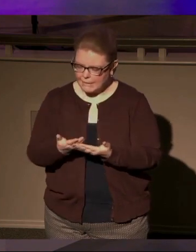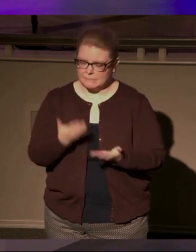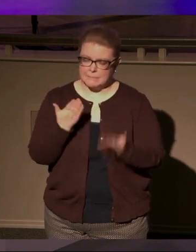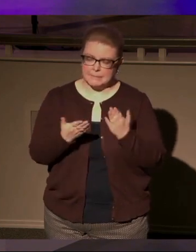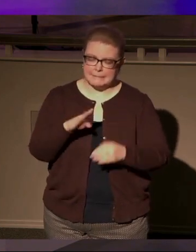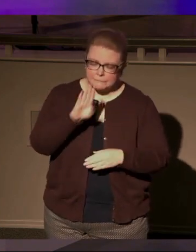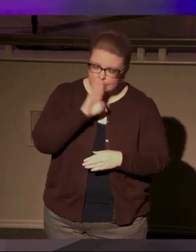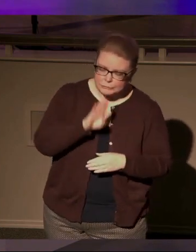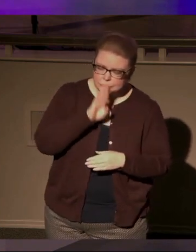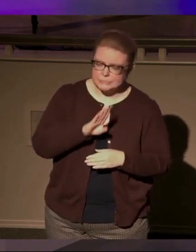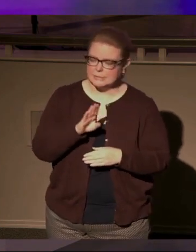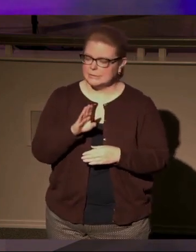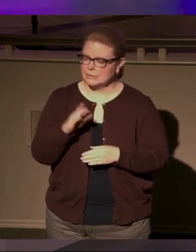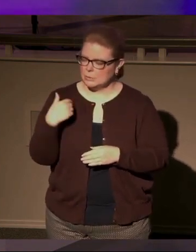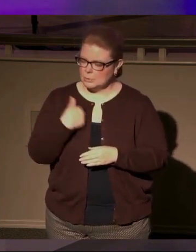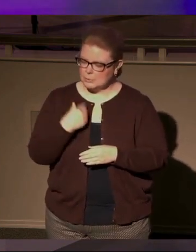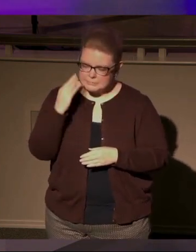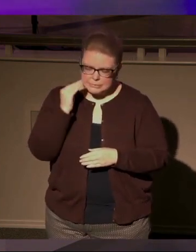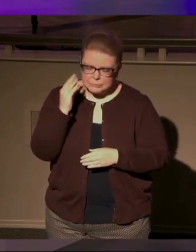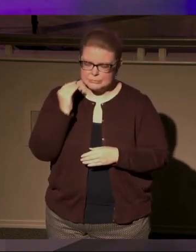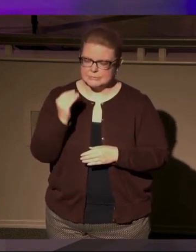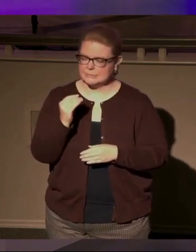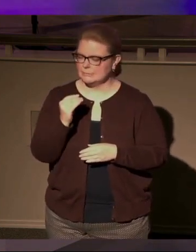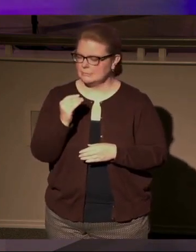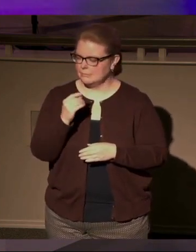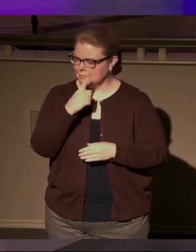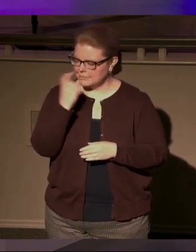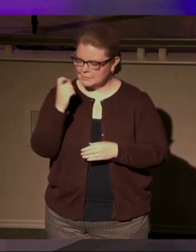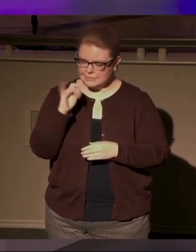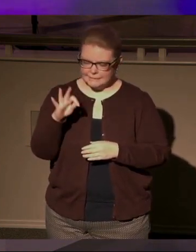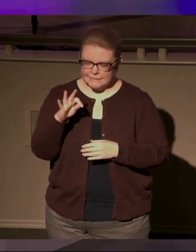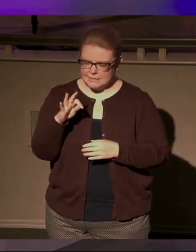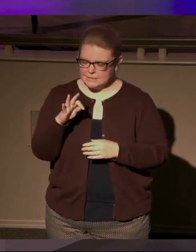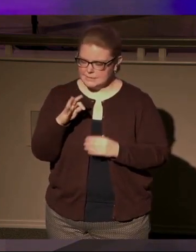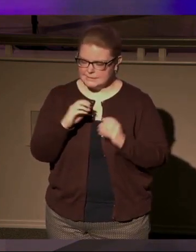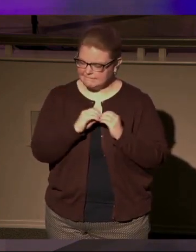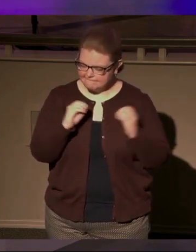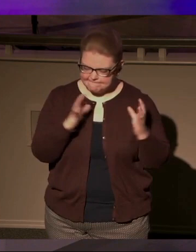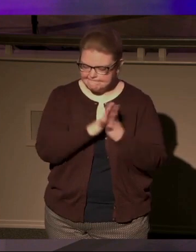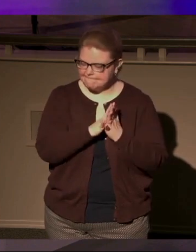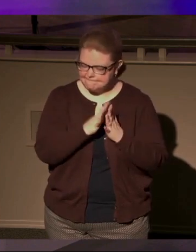frustration that we were experiencing because of the fight we were just